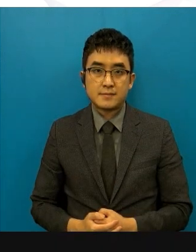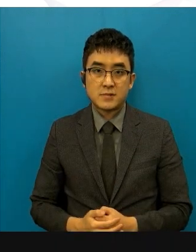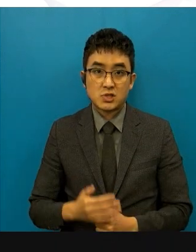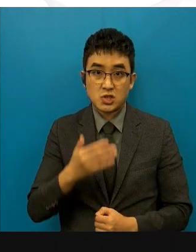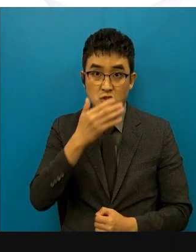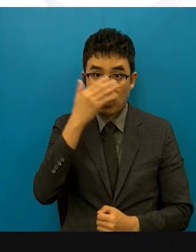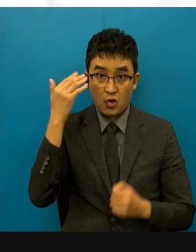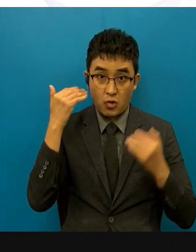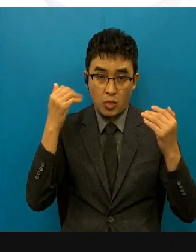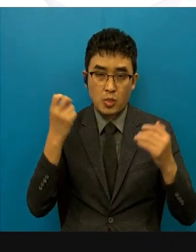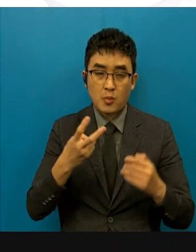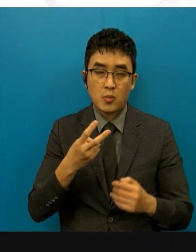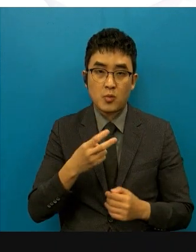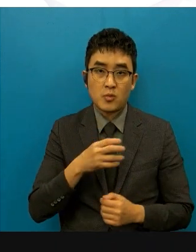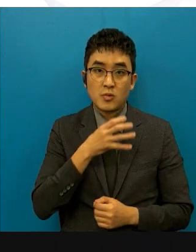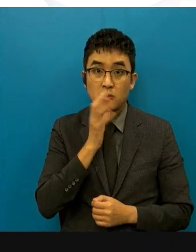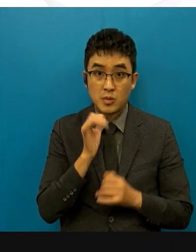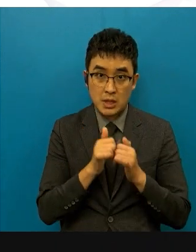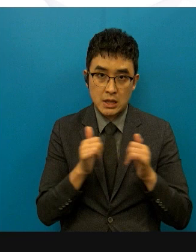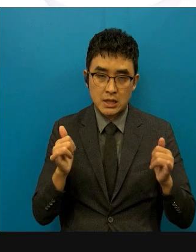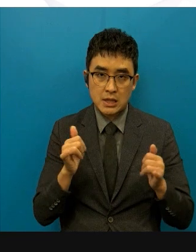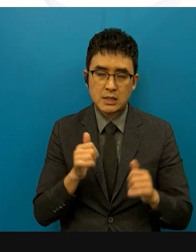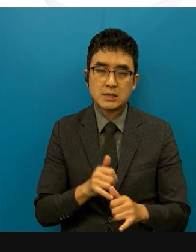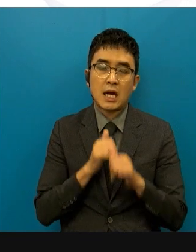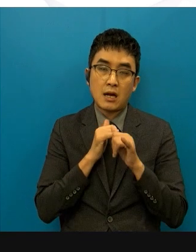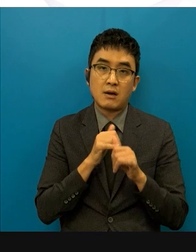assisted suicide.